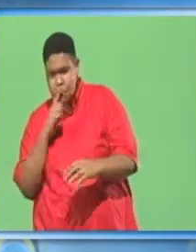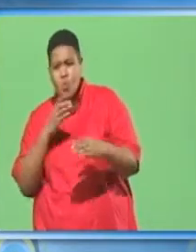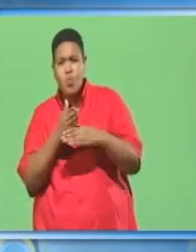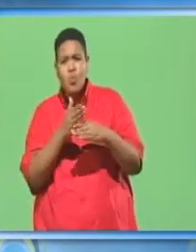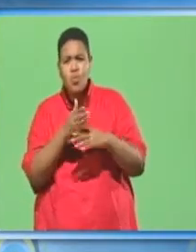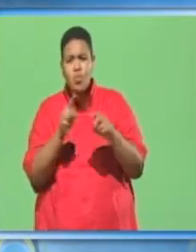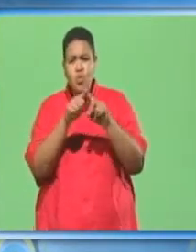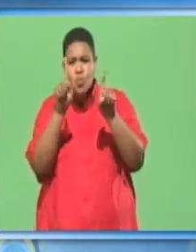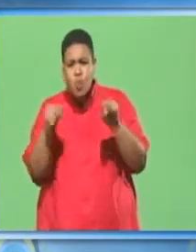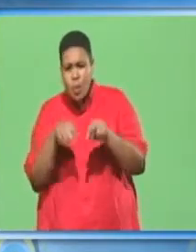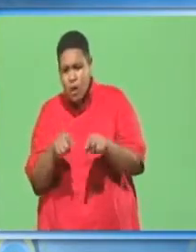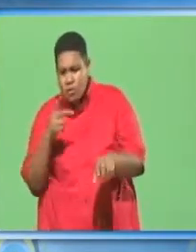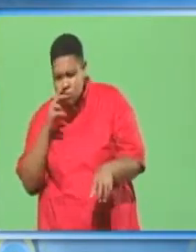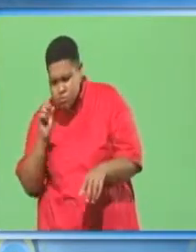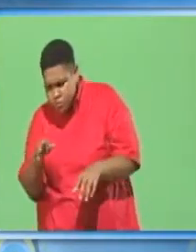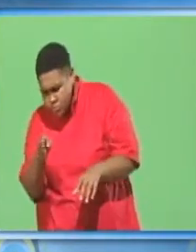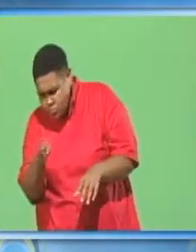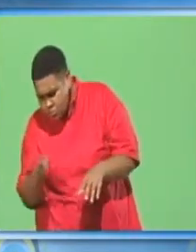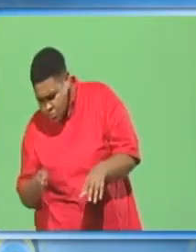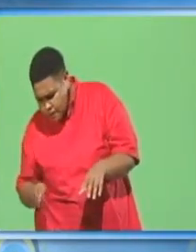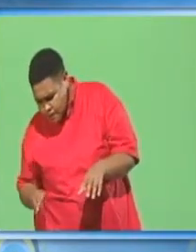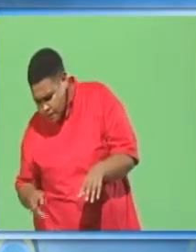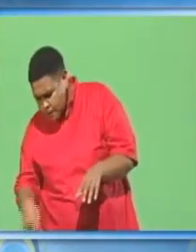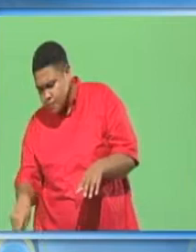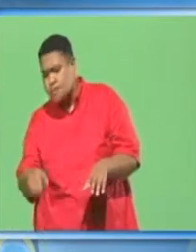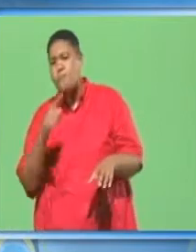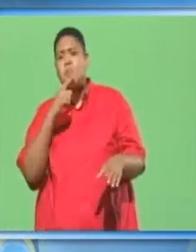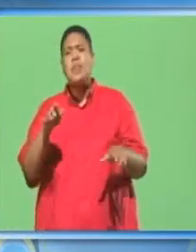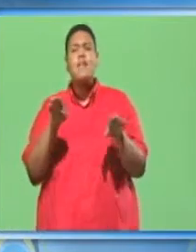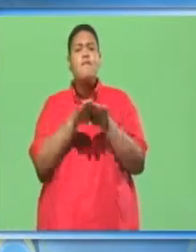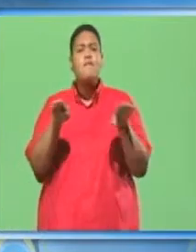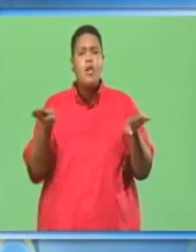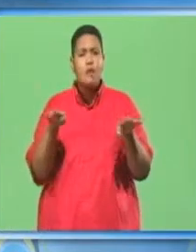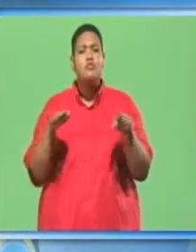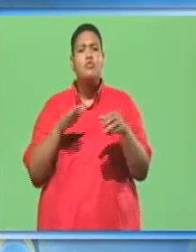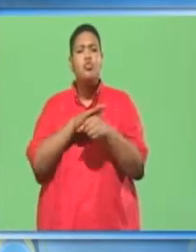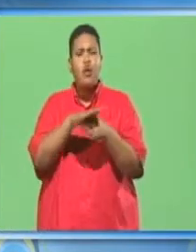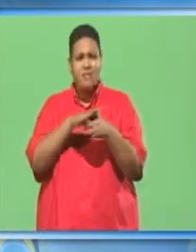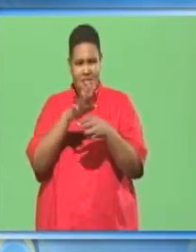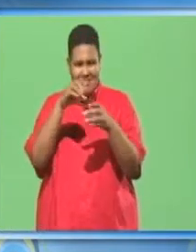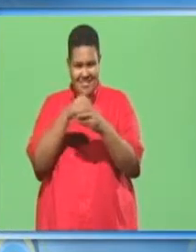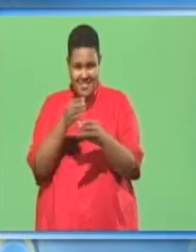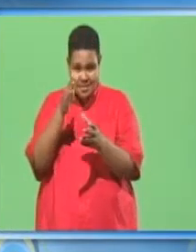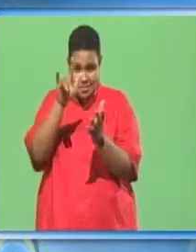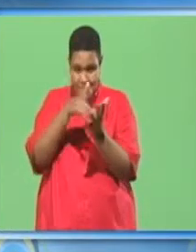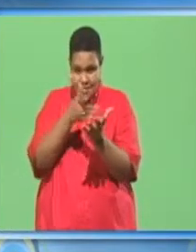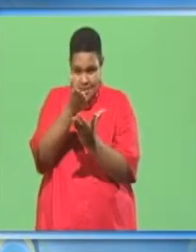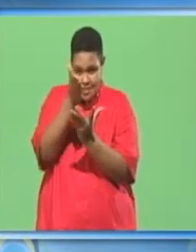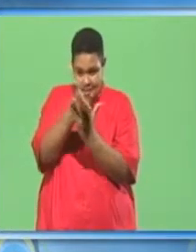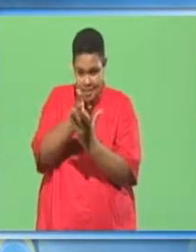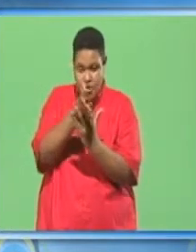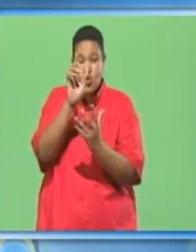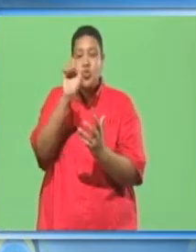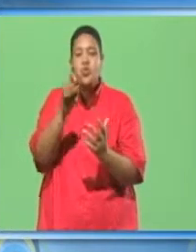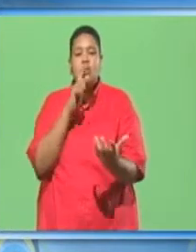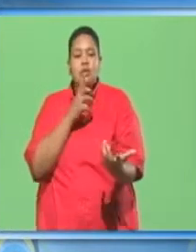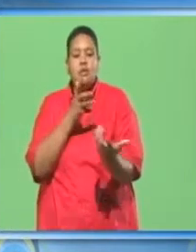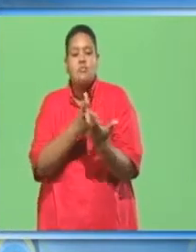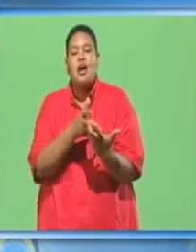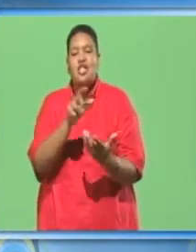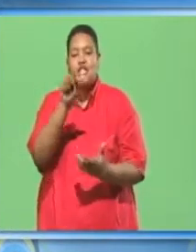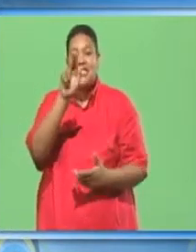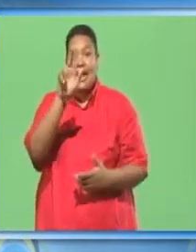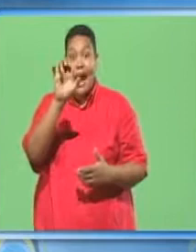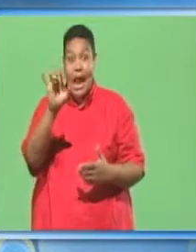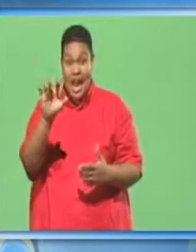gauge surface and the flat surface of saw blade between the teeth. The square should align with the gauge. If